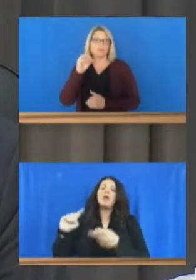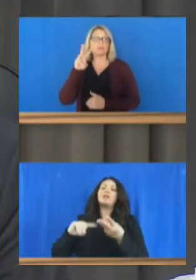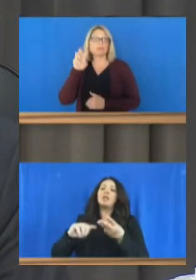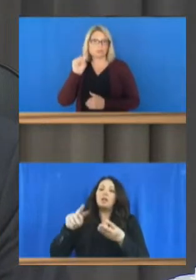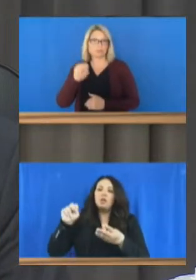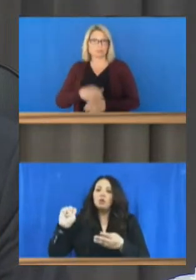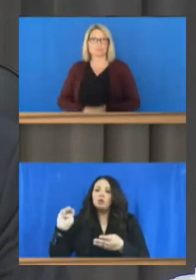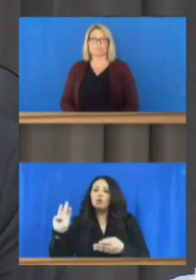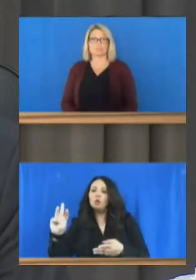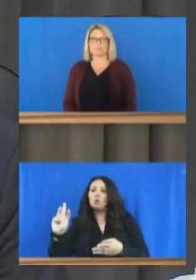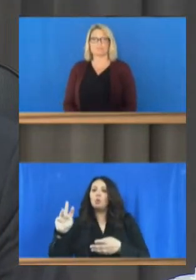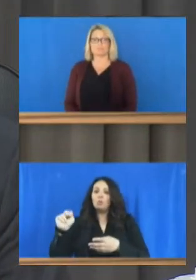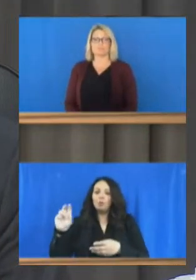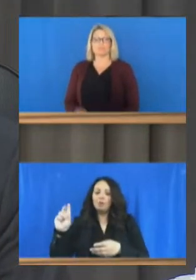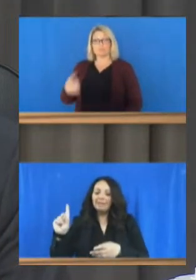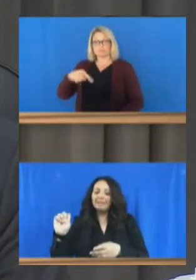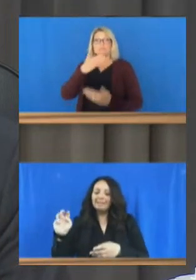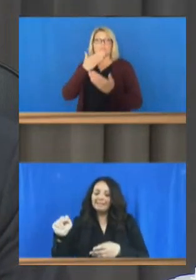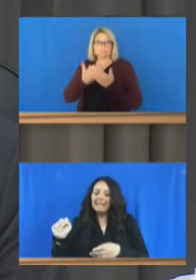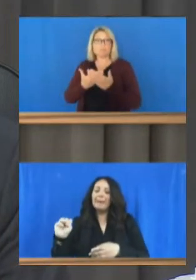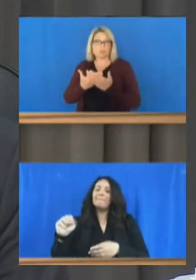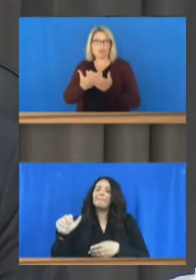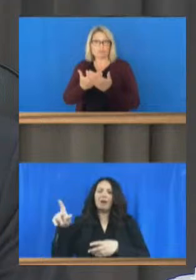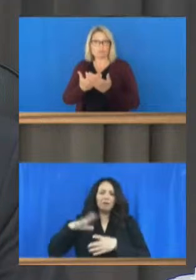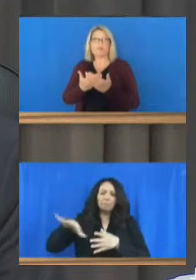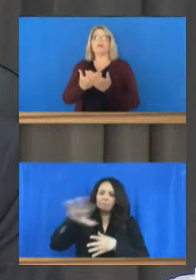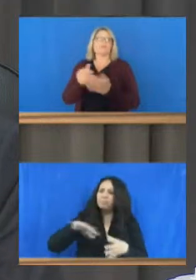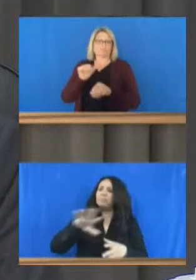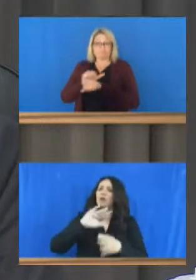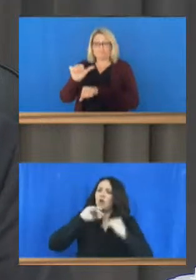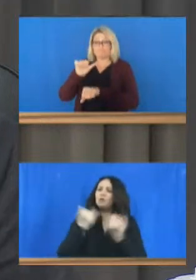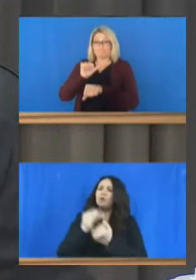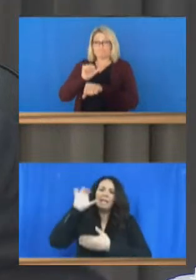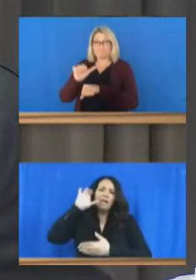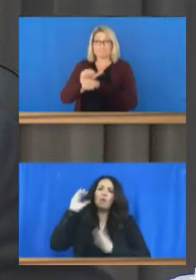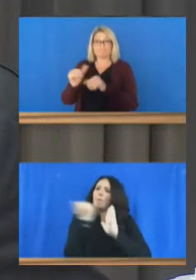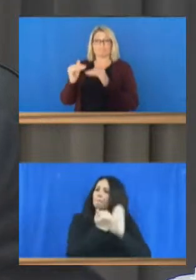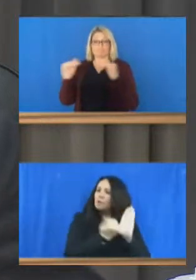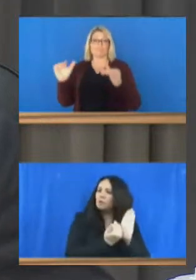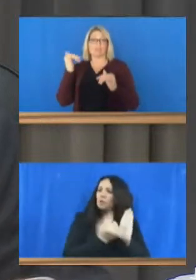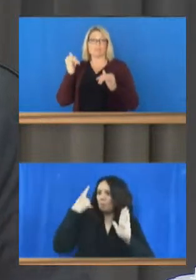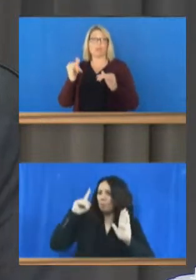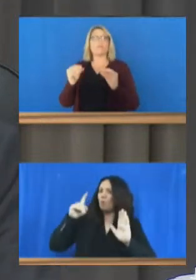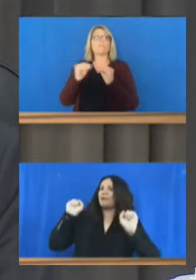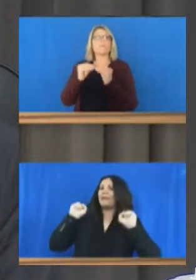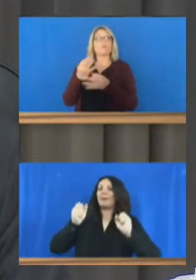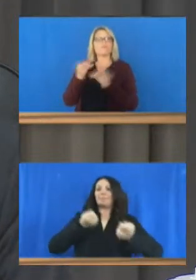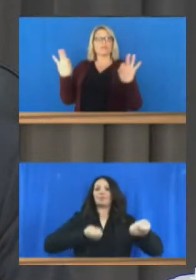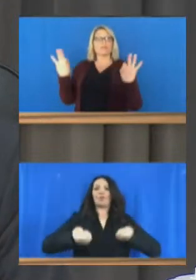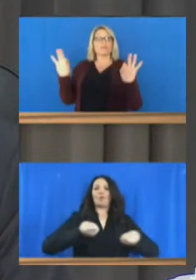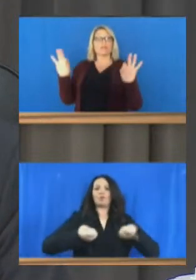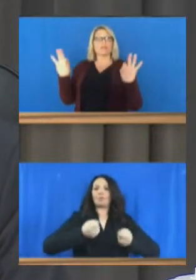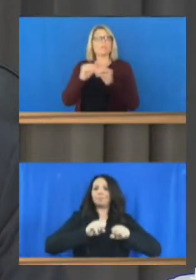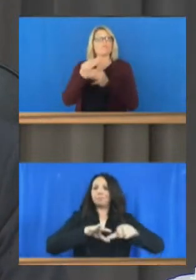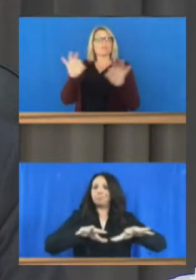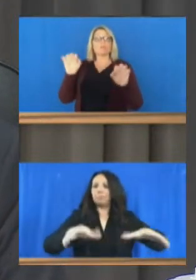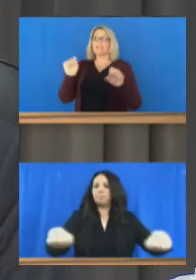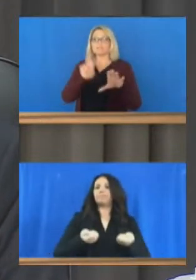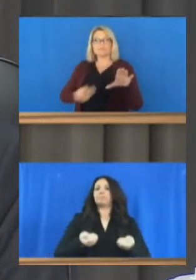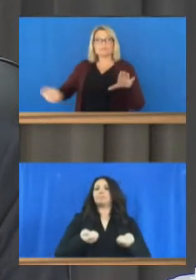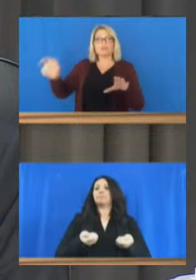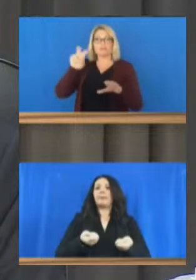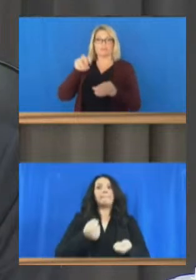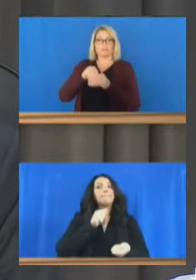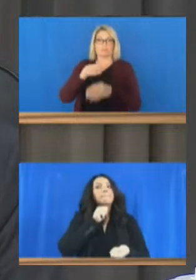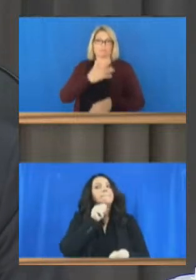And as a province, we should be pretty proud of being in this position, but we must not forget how quickly things can change. We've